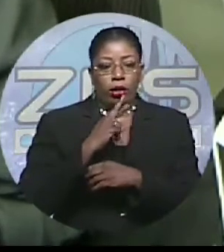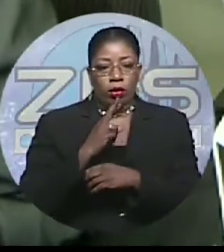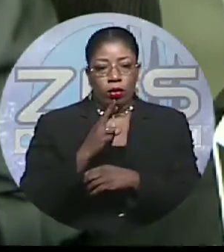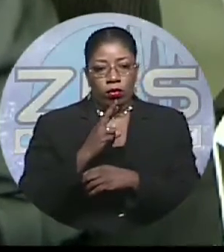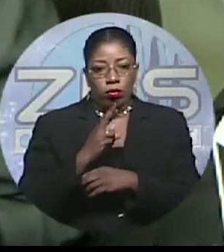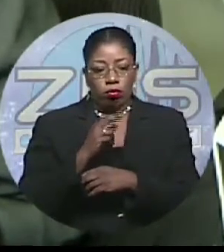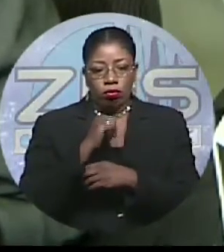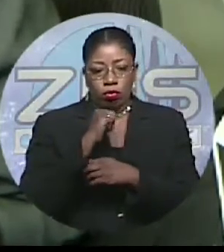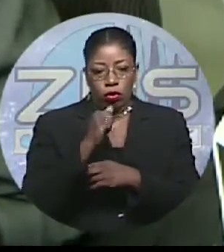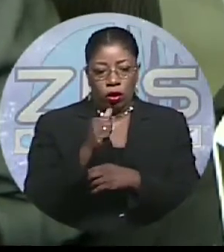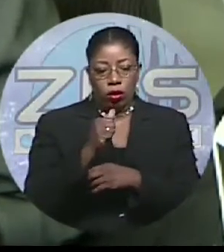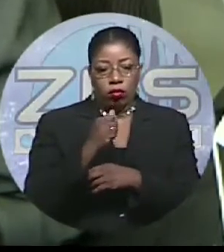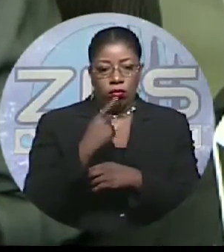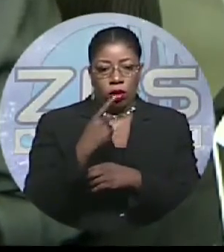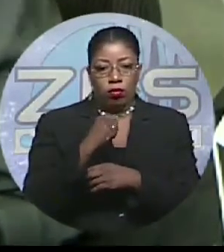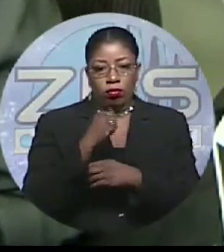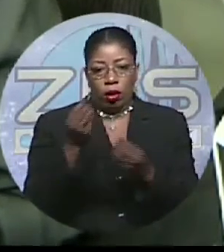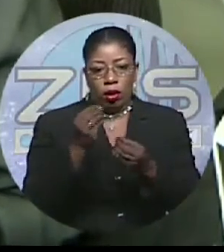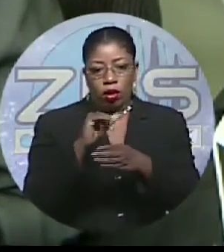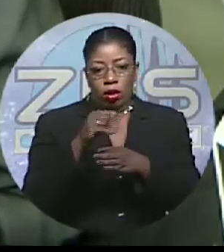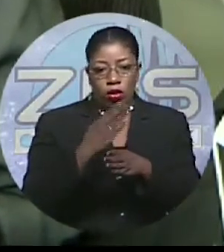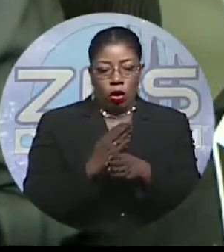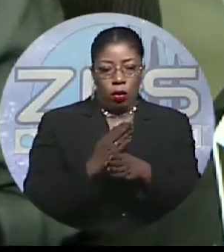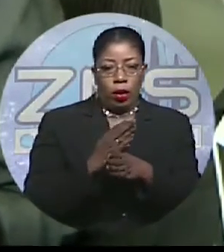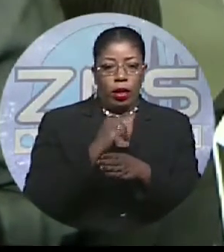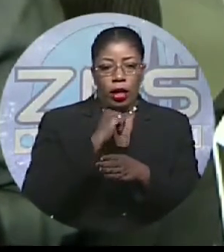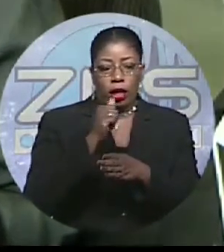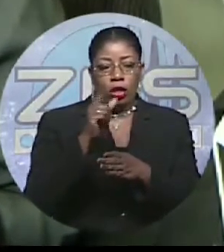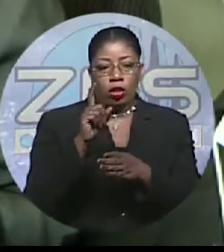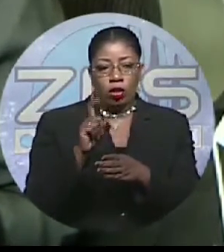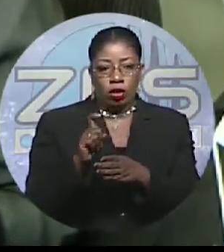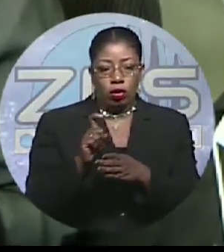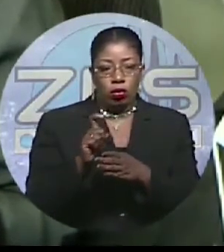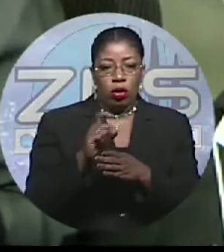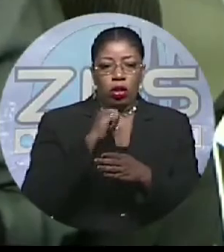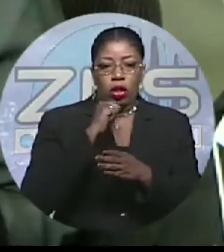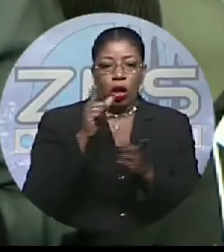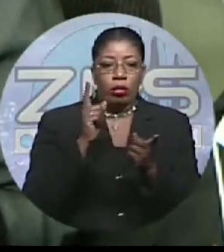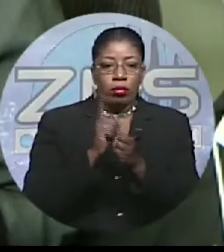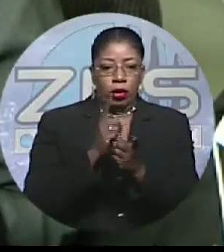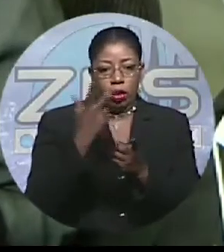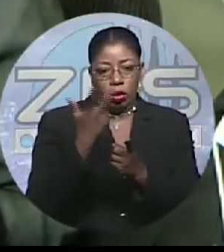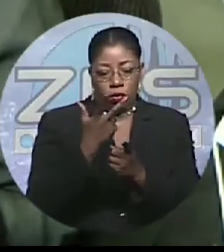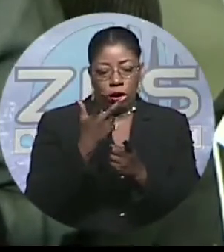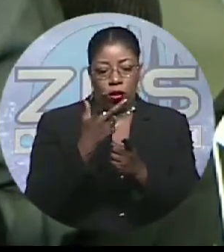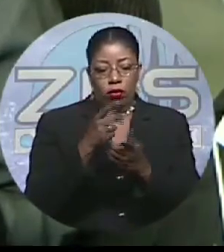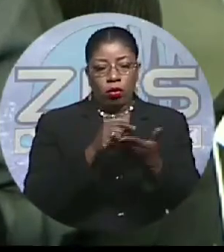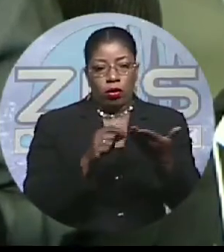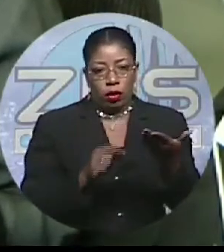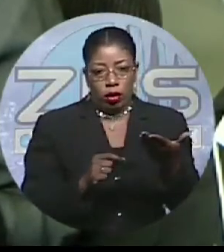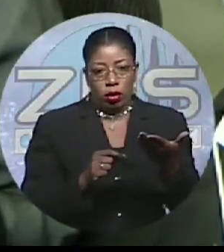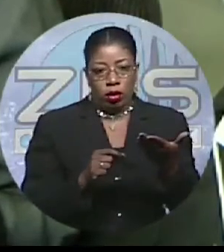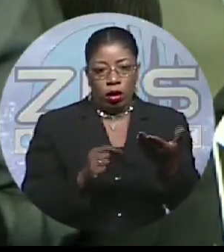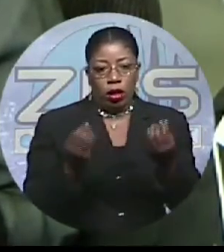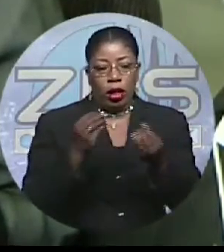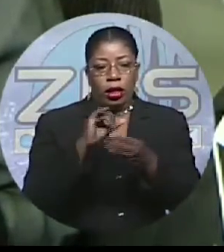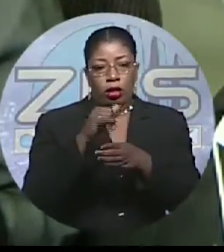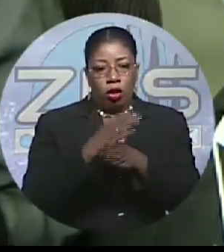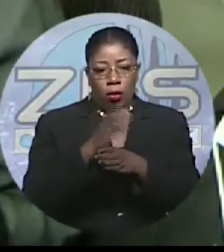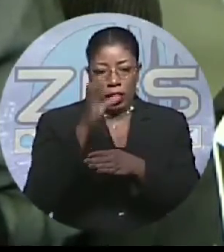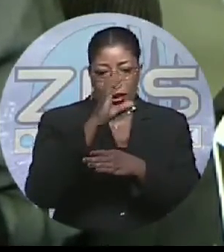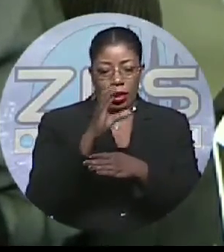considered unemployed as they did not meet the three criteria of unemployment, namely